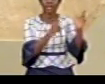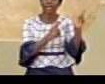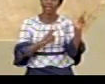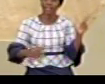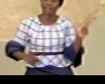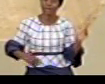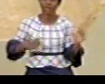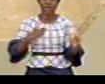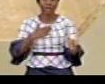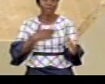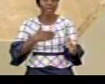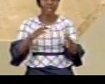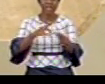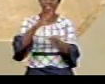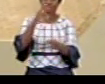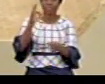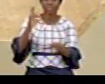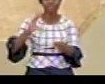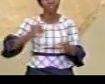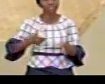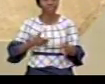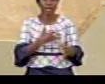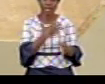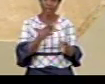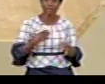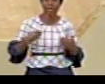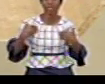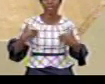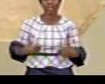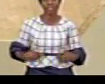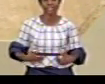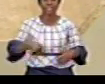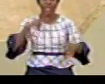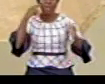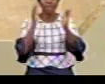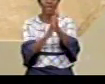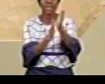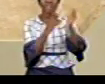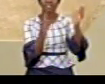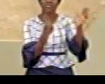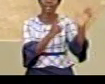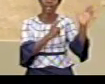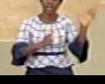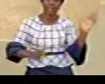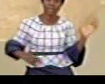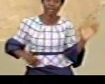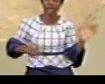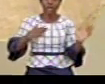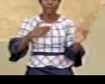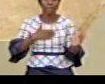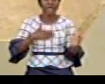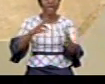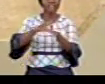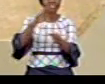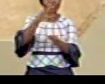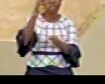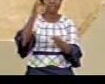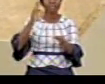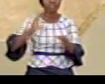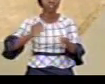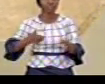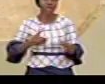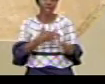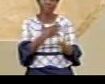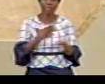the Lord, my spirit, soul, and body. Praise the Lord, my